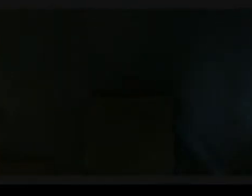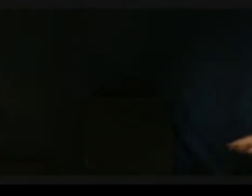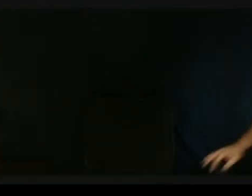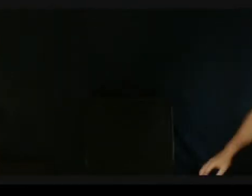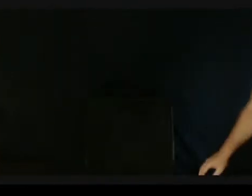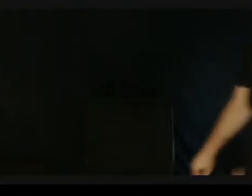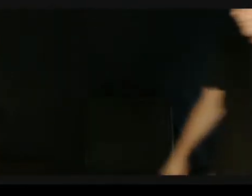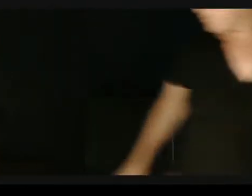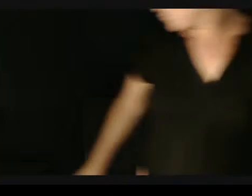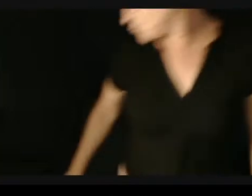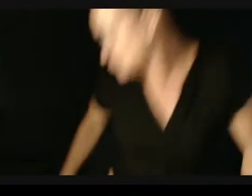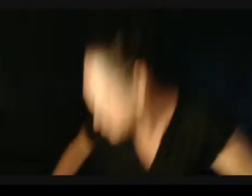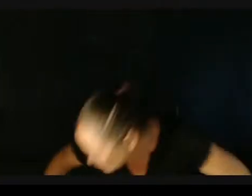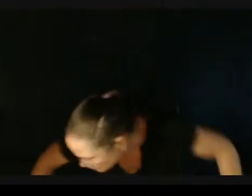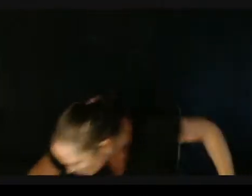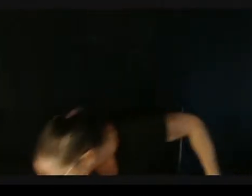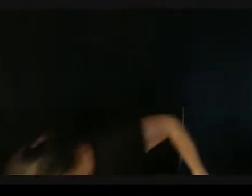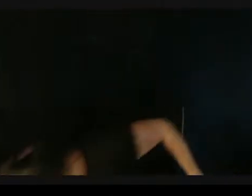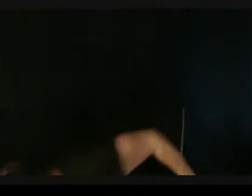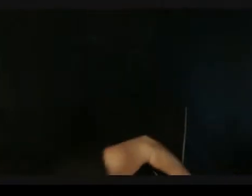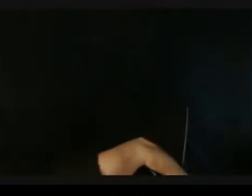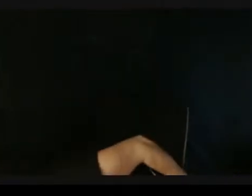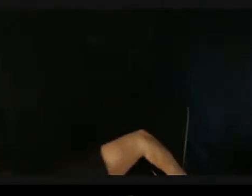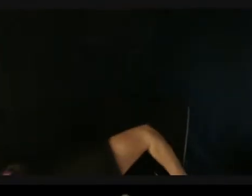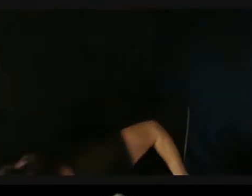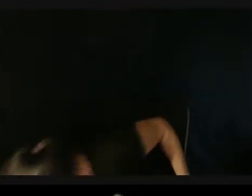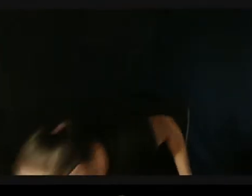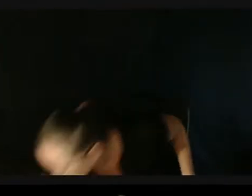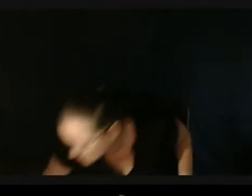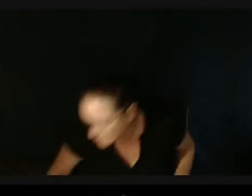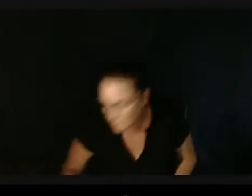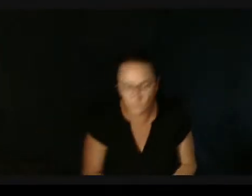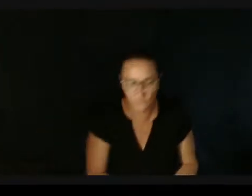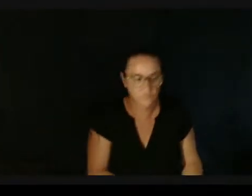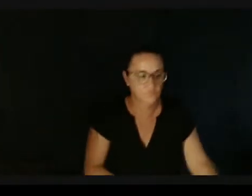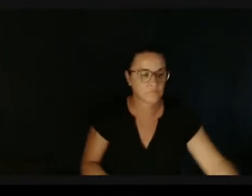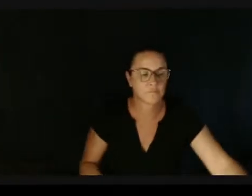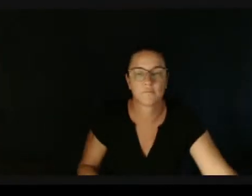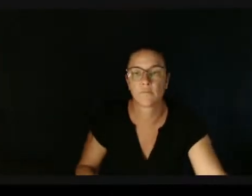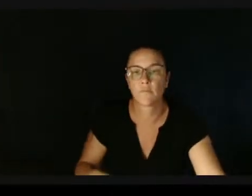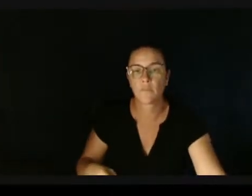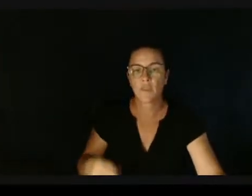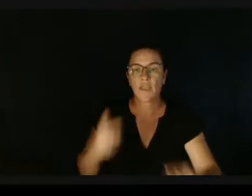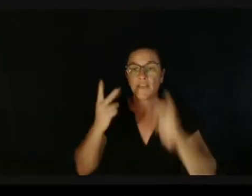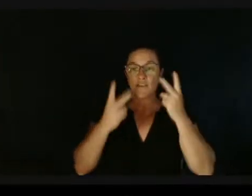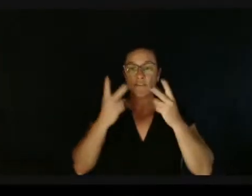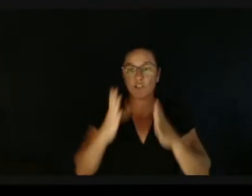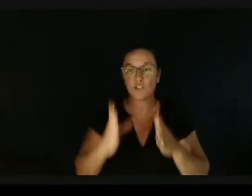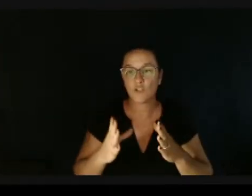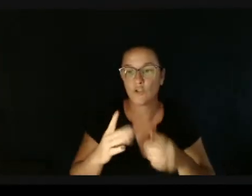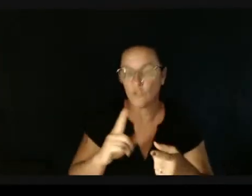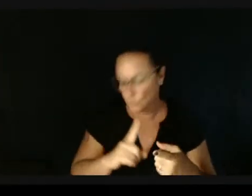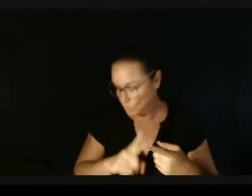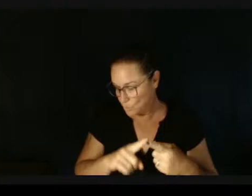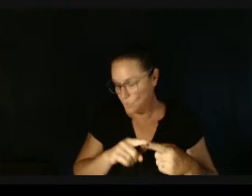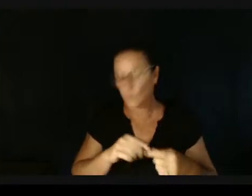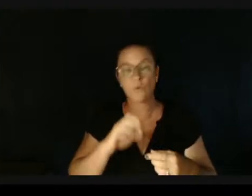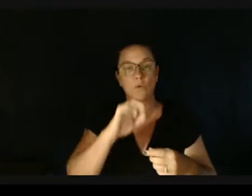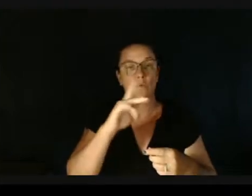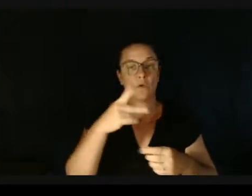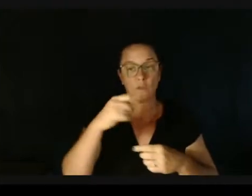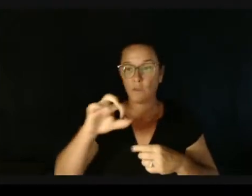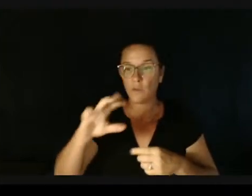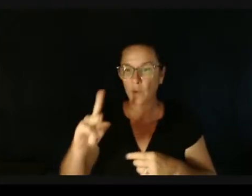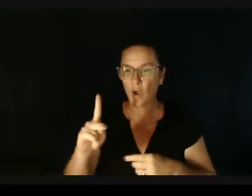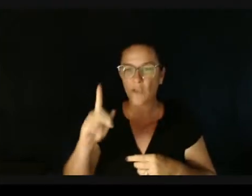certainly understandable how visitors to the park could see this fountain and think, oh yeah, it's the same as it was before. It's not the